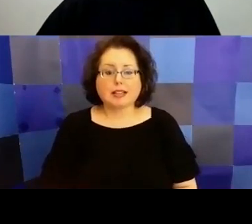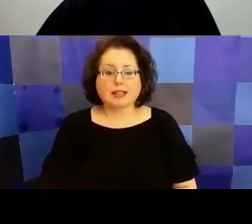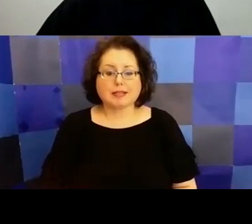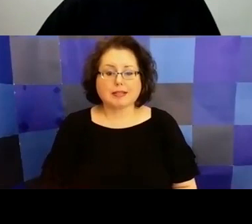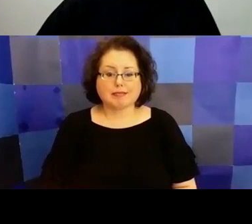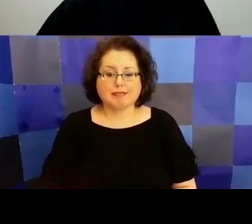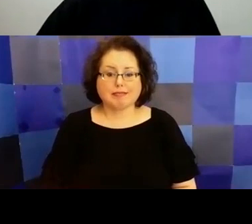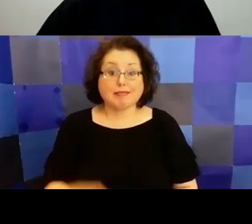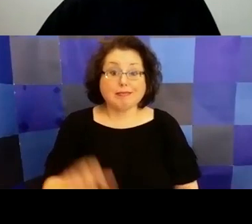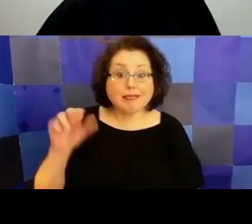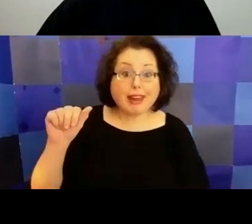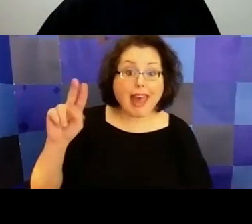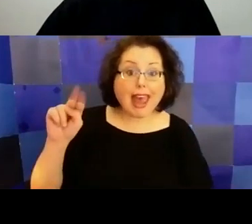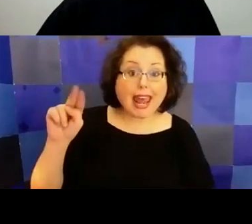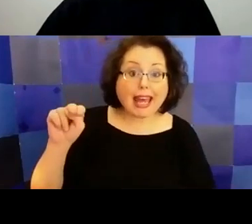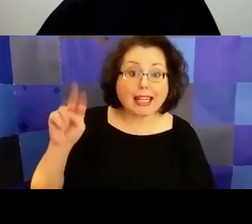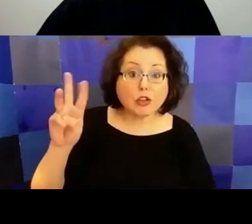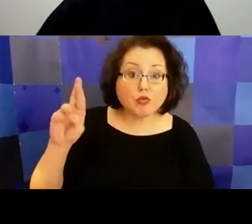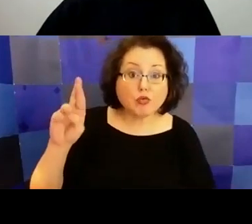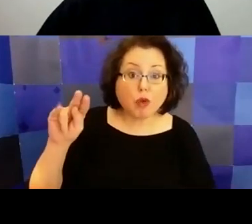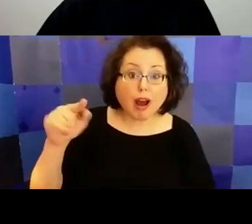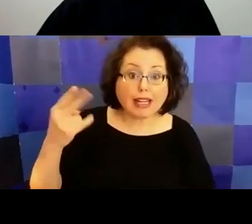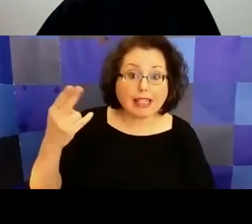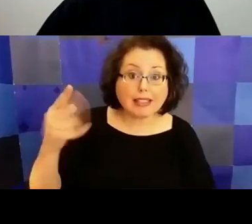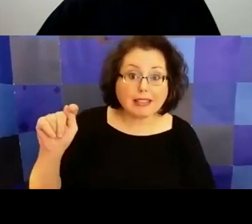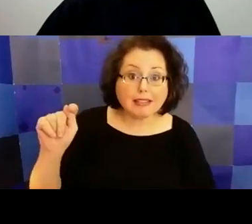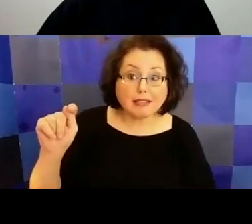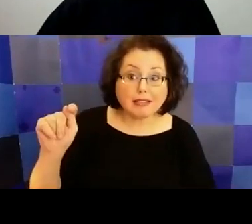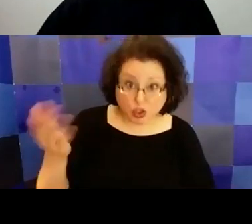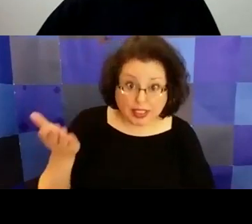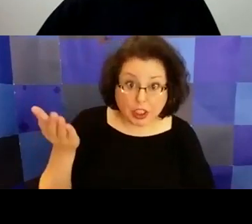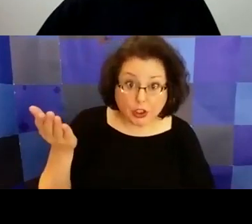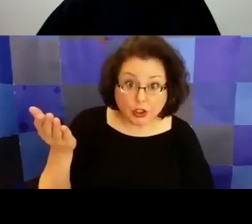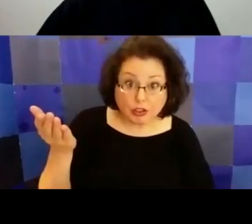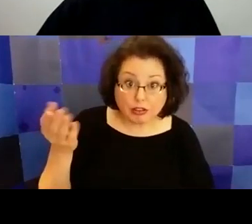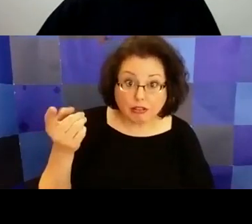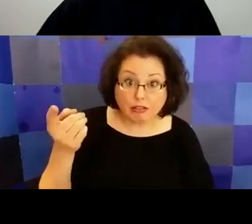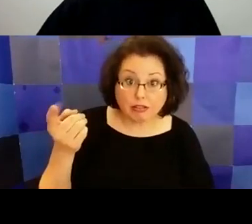Ann Wright. See her.